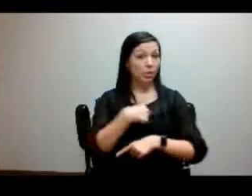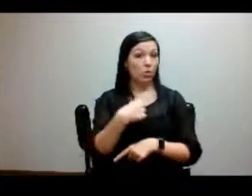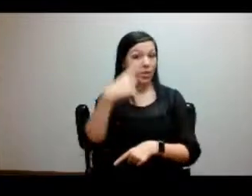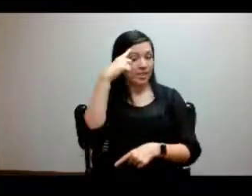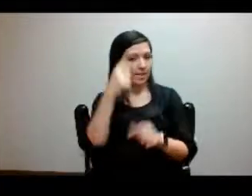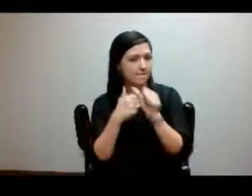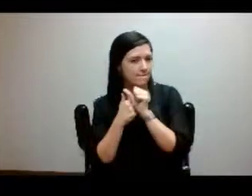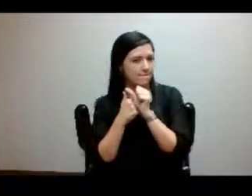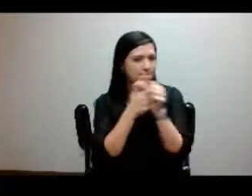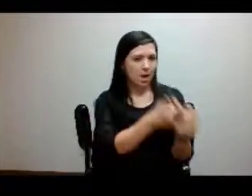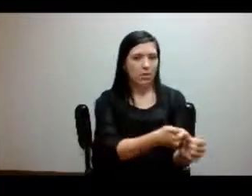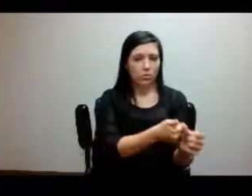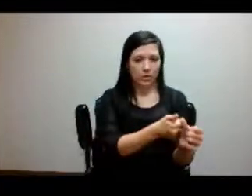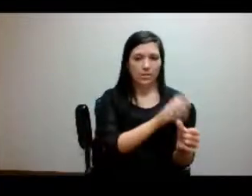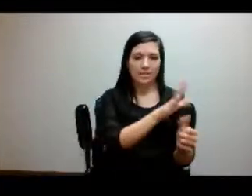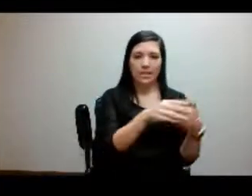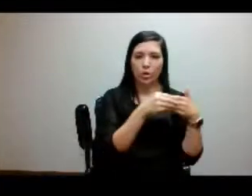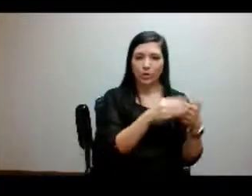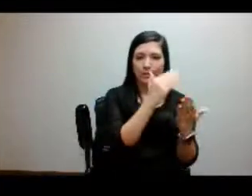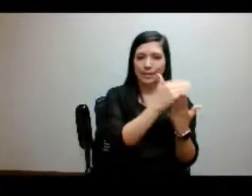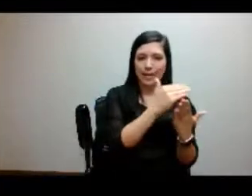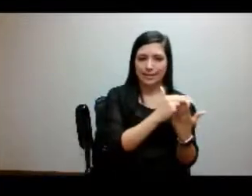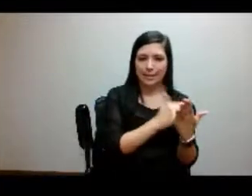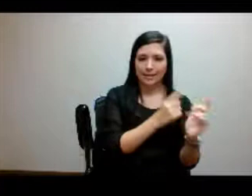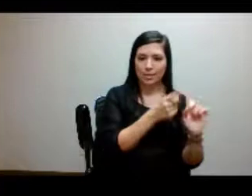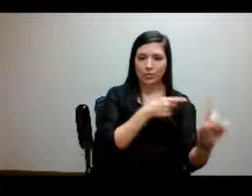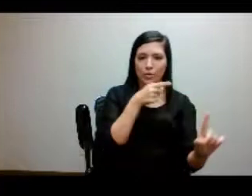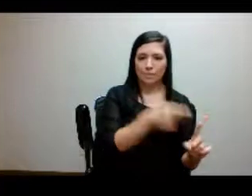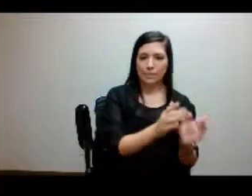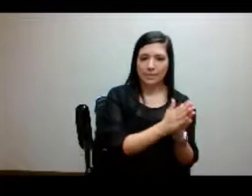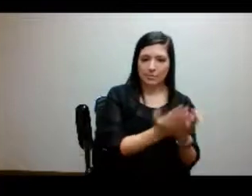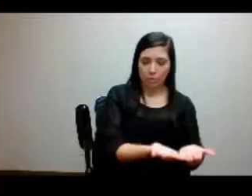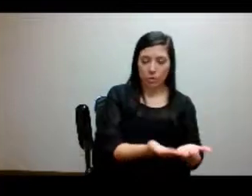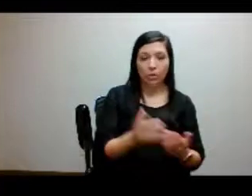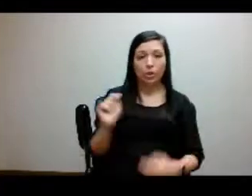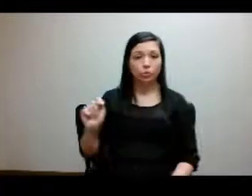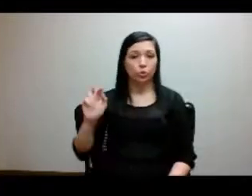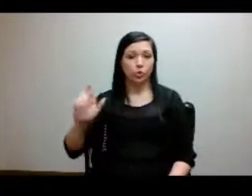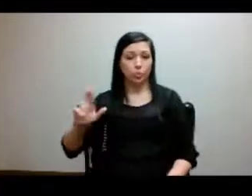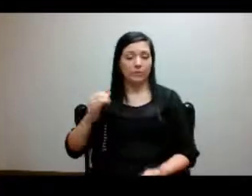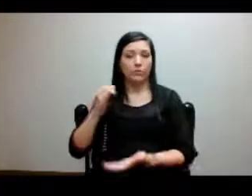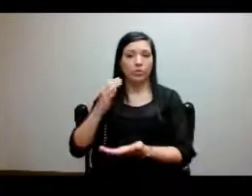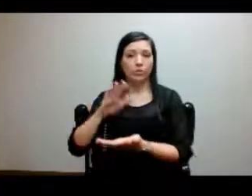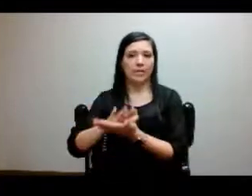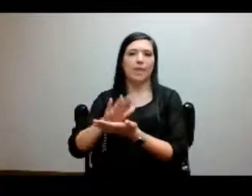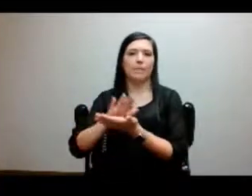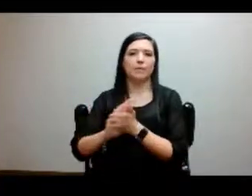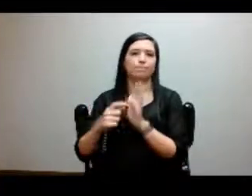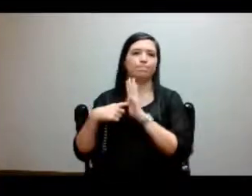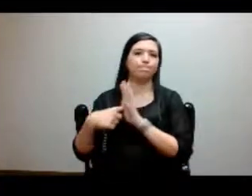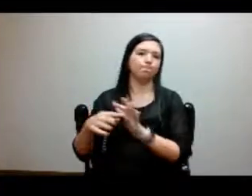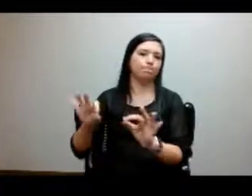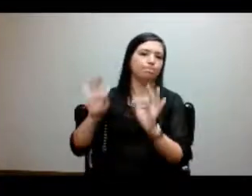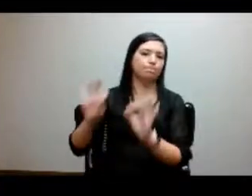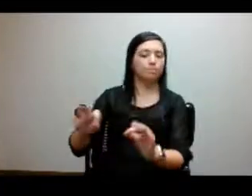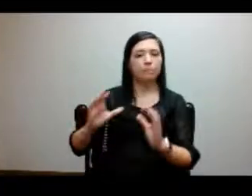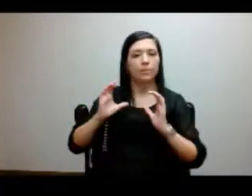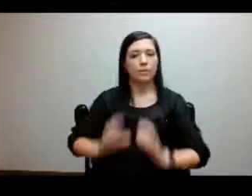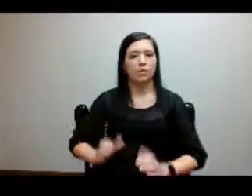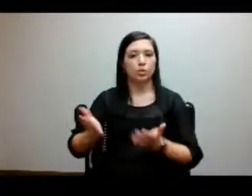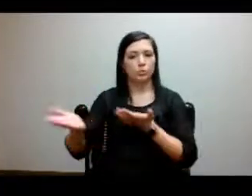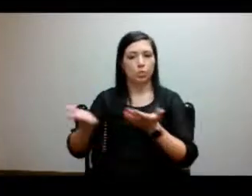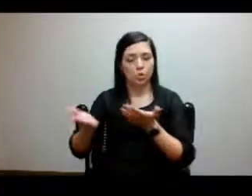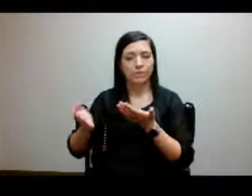to the guidelines delineated in this book, the Trinity River campus has achieved the pinnacle of customer service in the